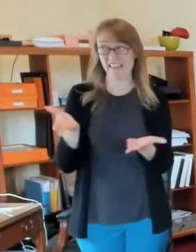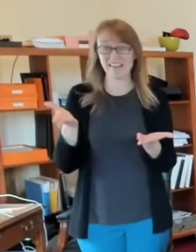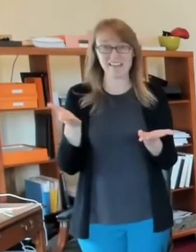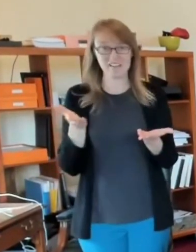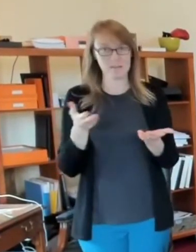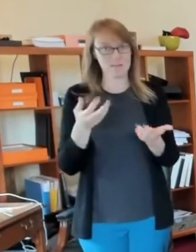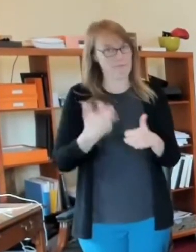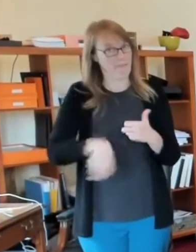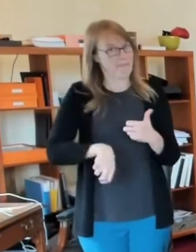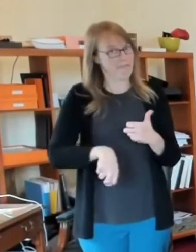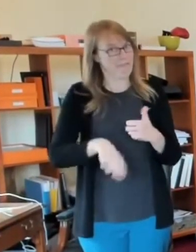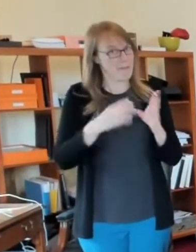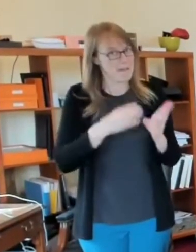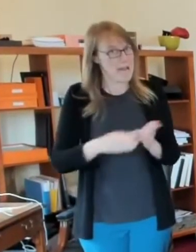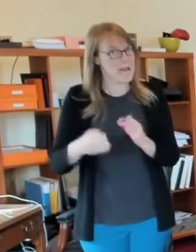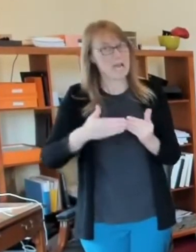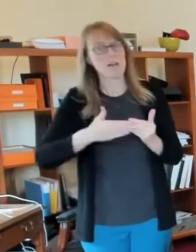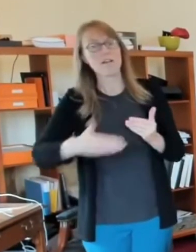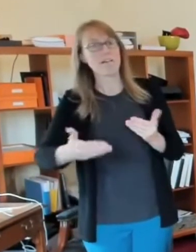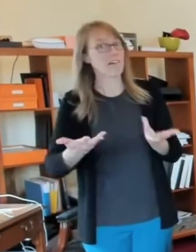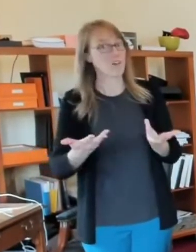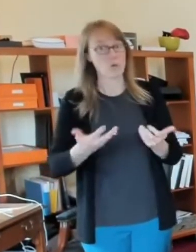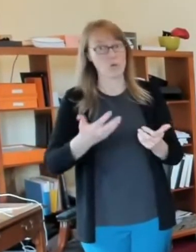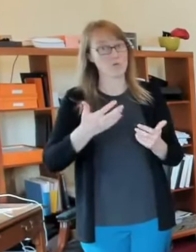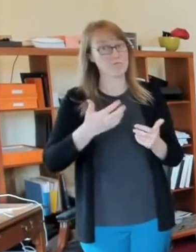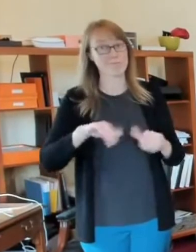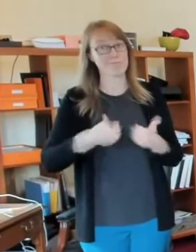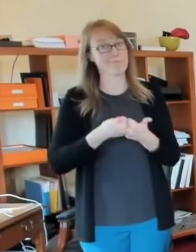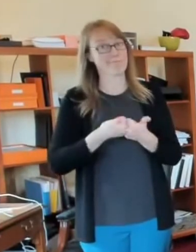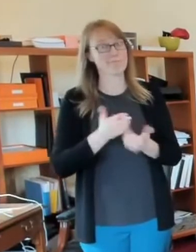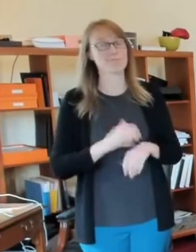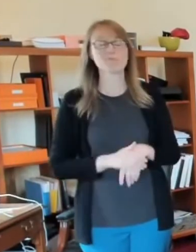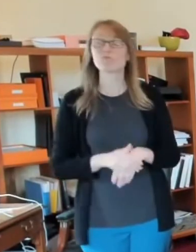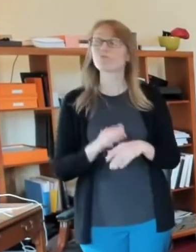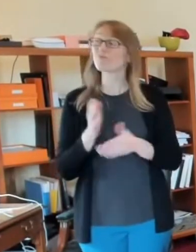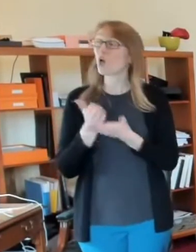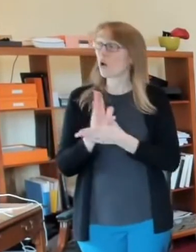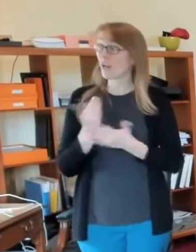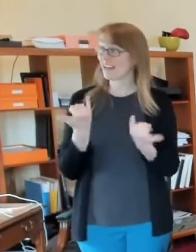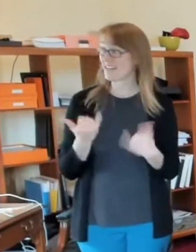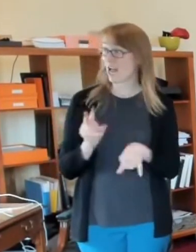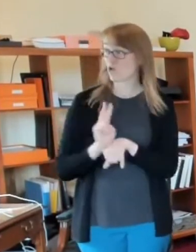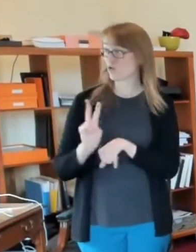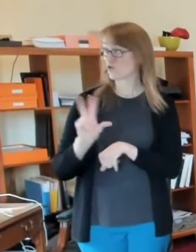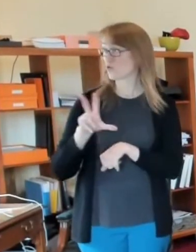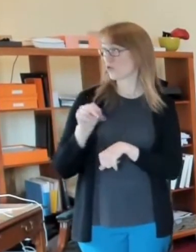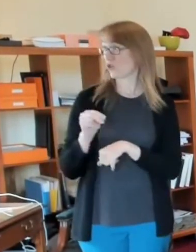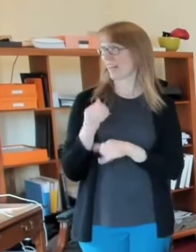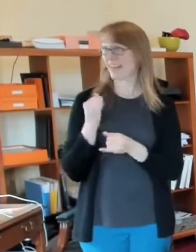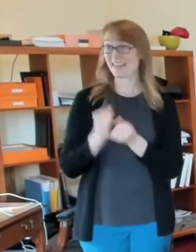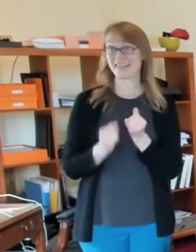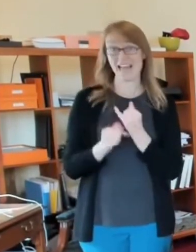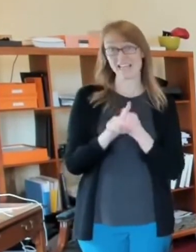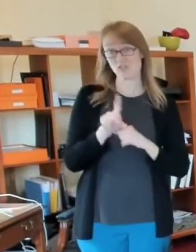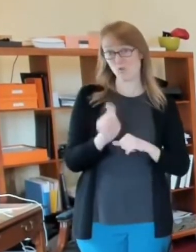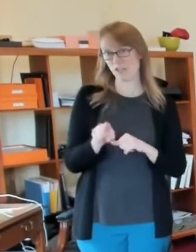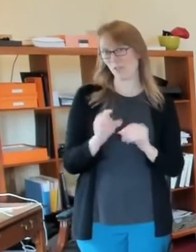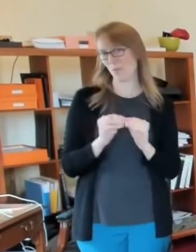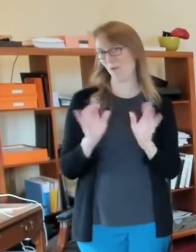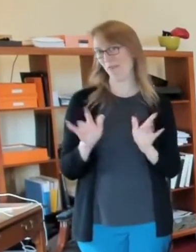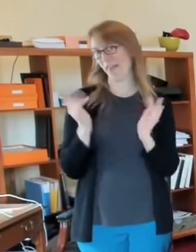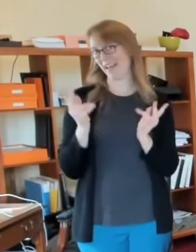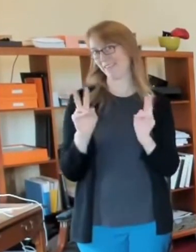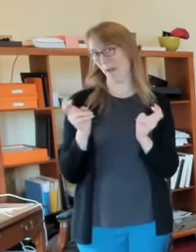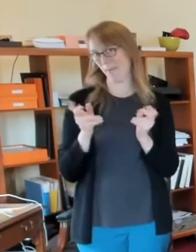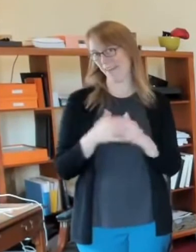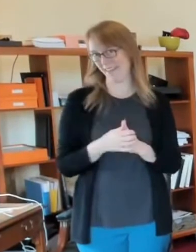plan. So stay tuned on that. All right, it's 2:30, Mayor. Okay. The last question, it's a lighter question, so I guess we